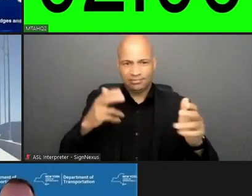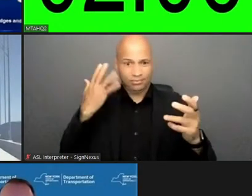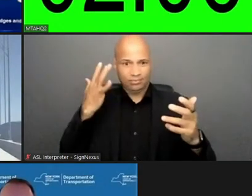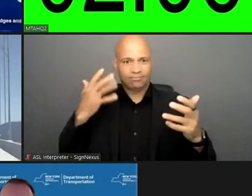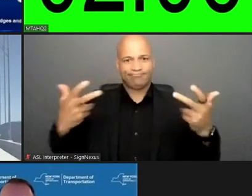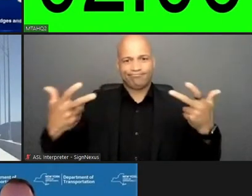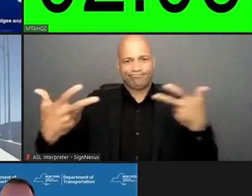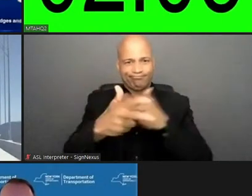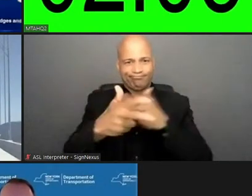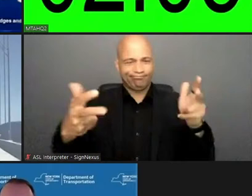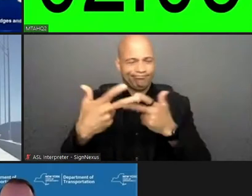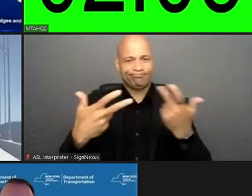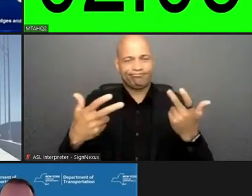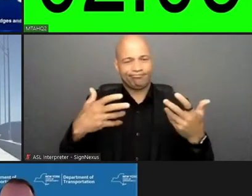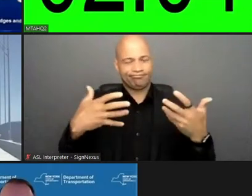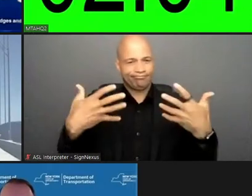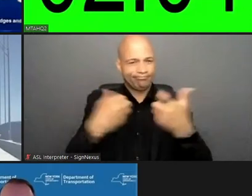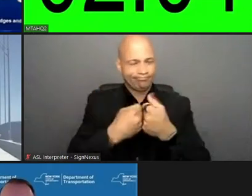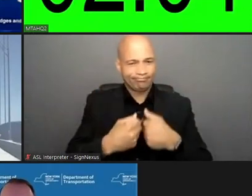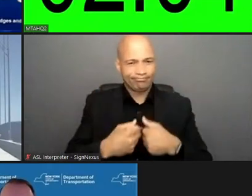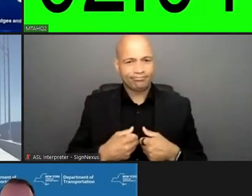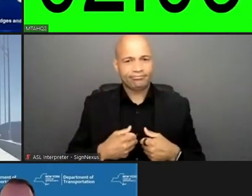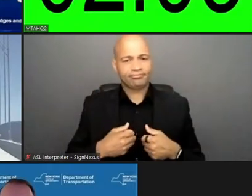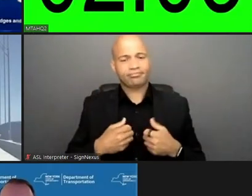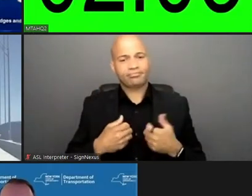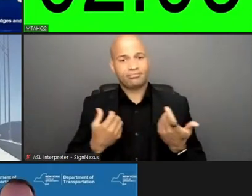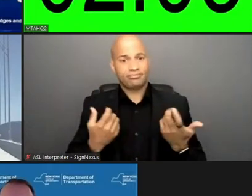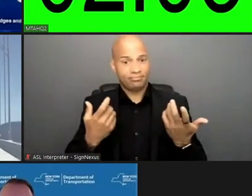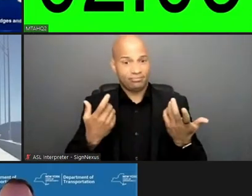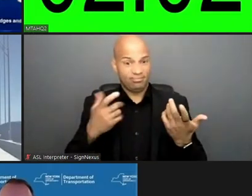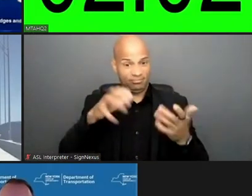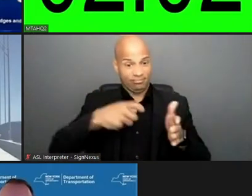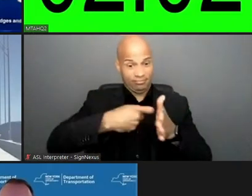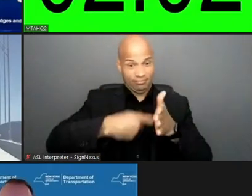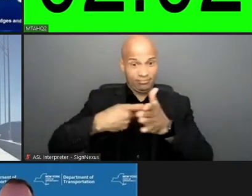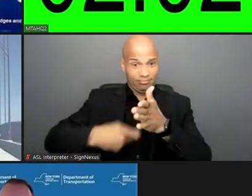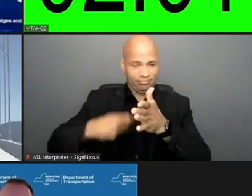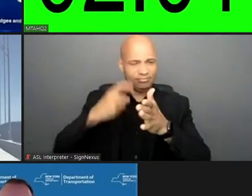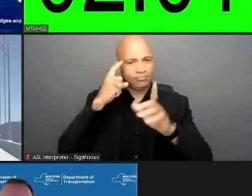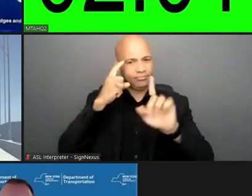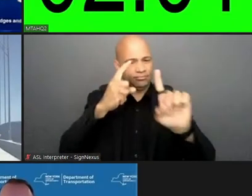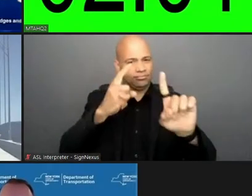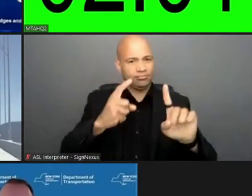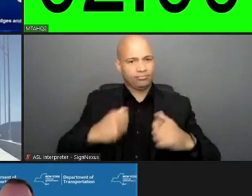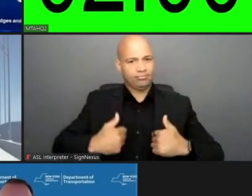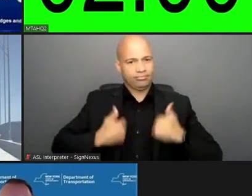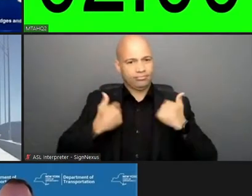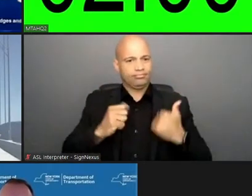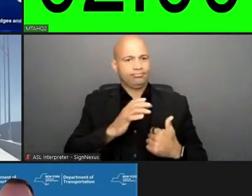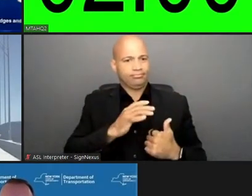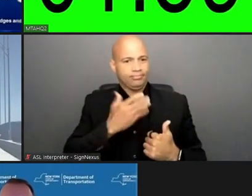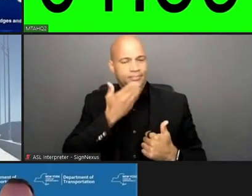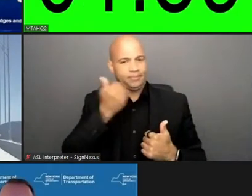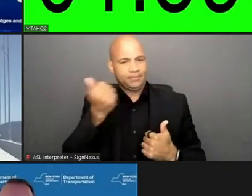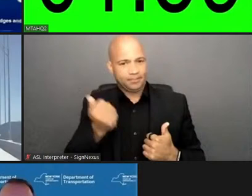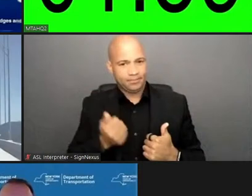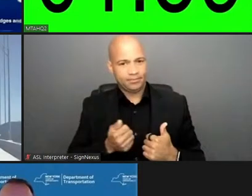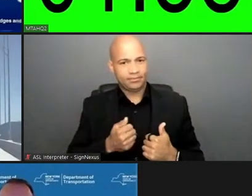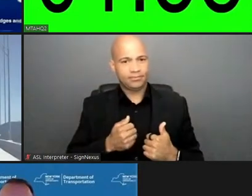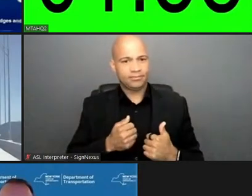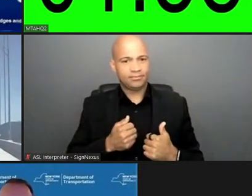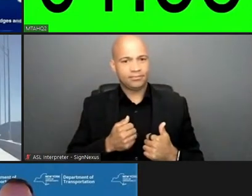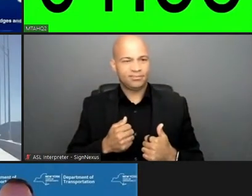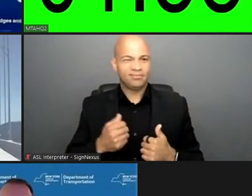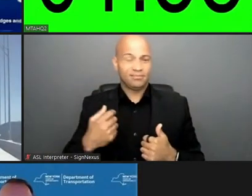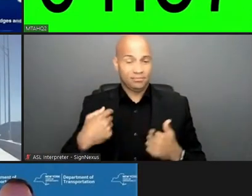congestion pricing is an important step towards less driving in a more livable City for everyone I'm still in physical therapy after a raging